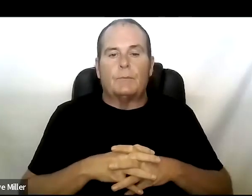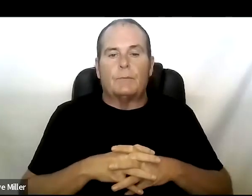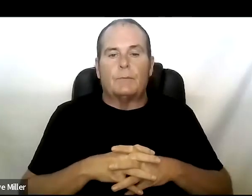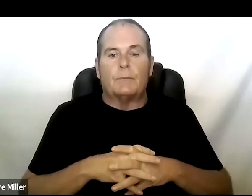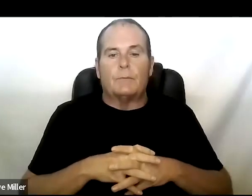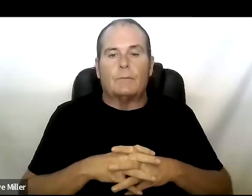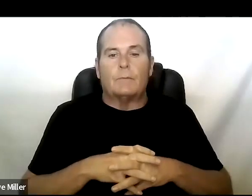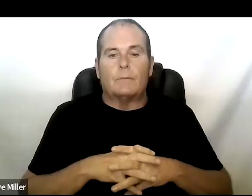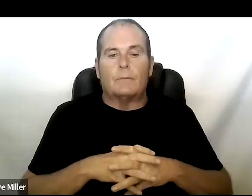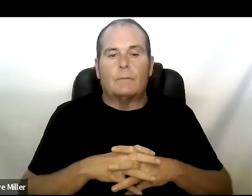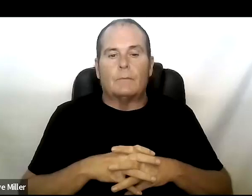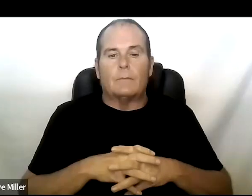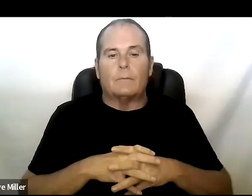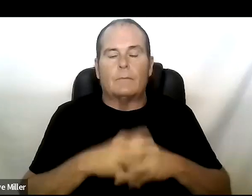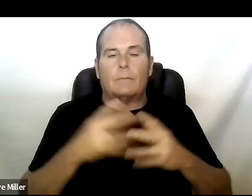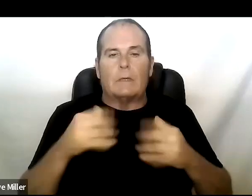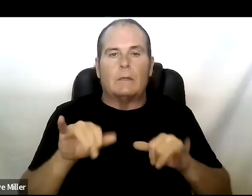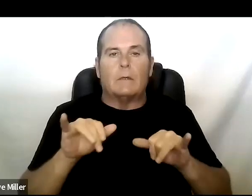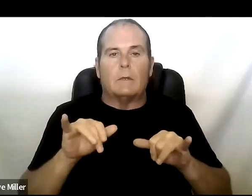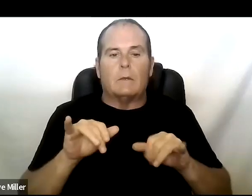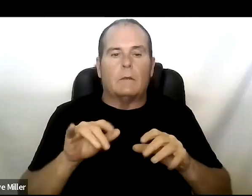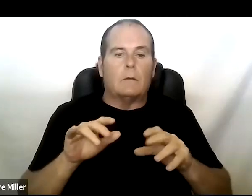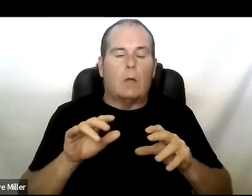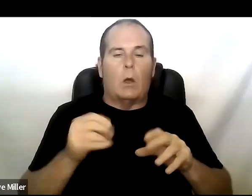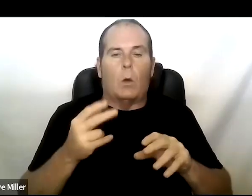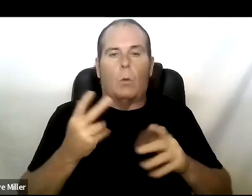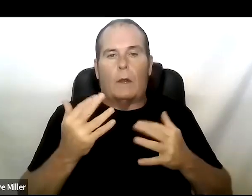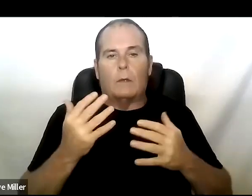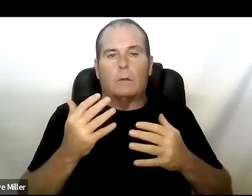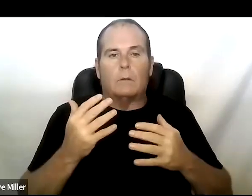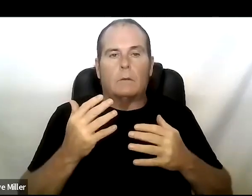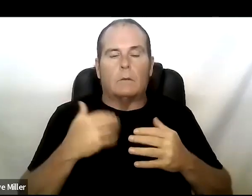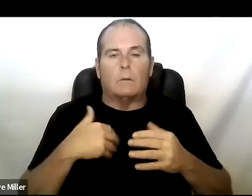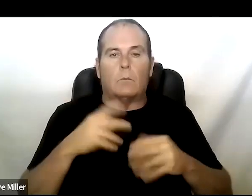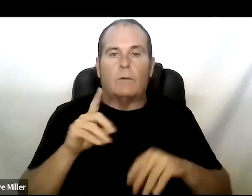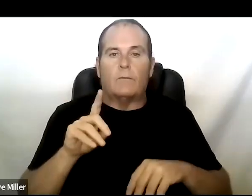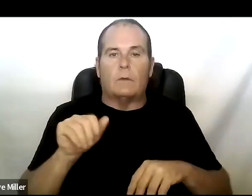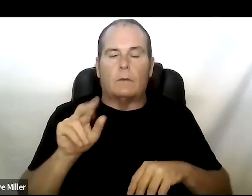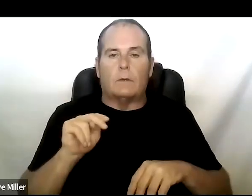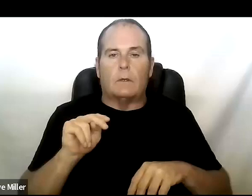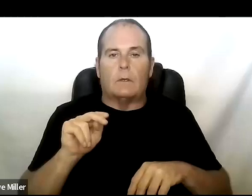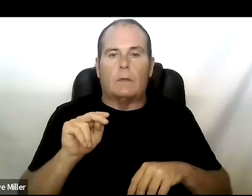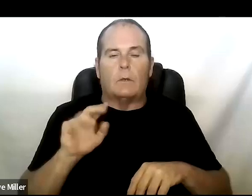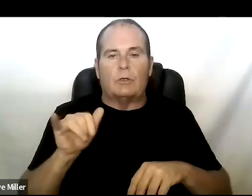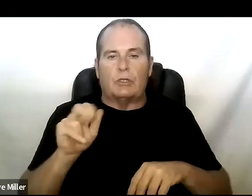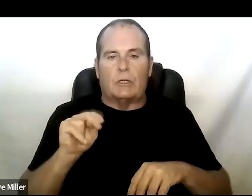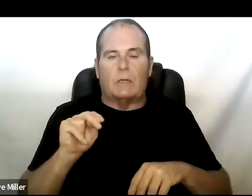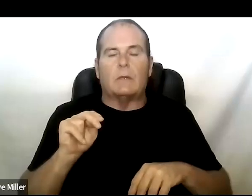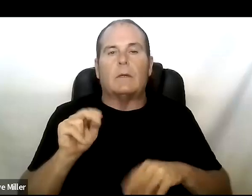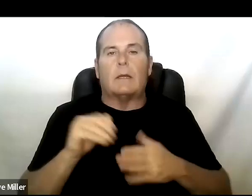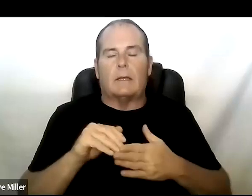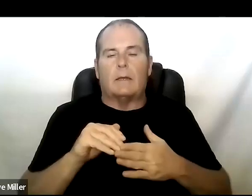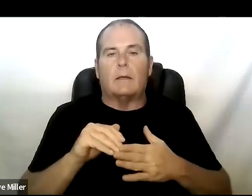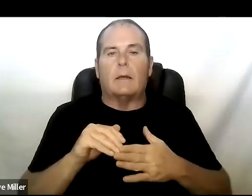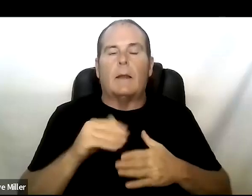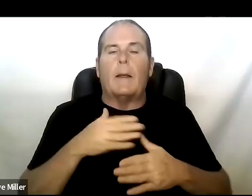Oh, no, that's still the same one. Oh, wait, we have Jan again, Jan Triplet. Again,